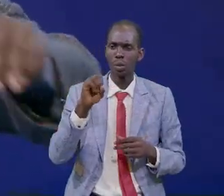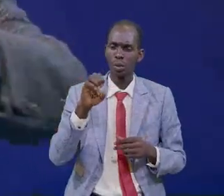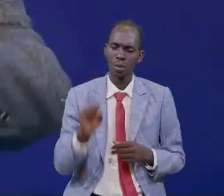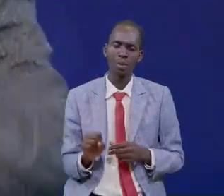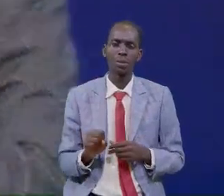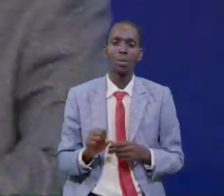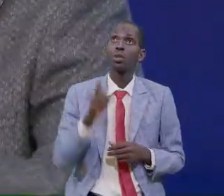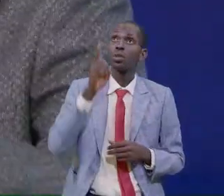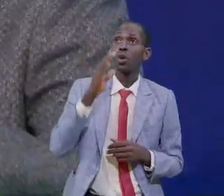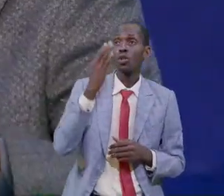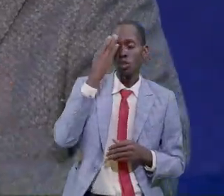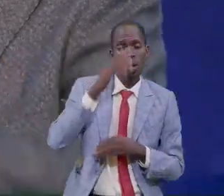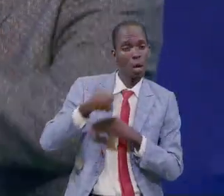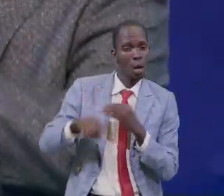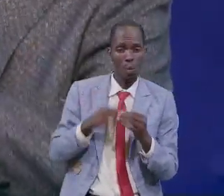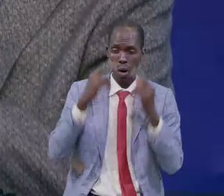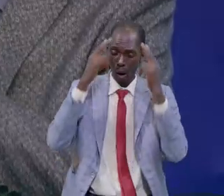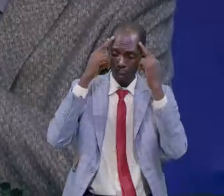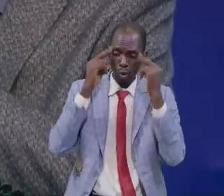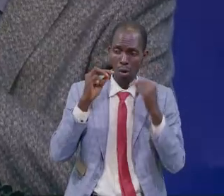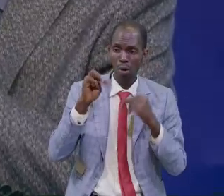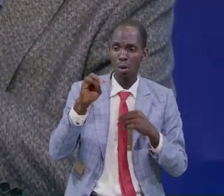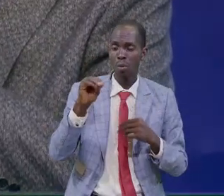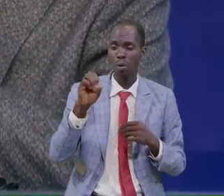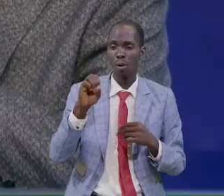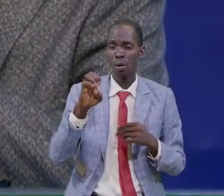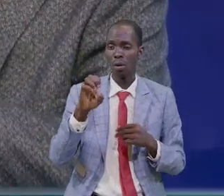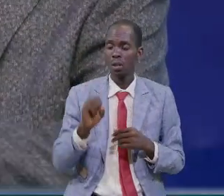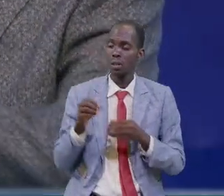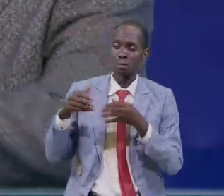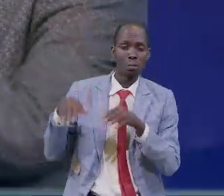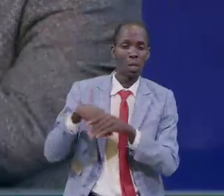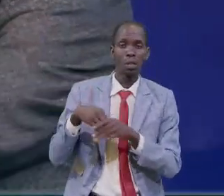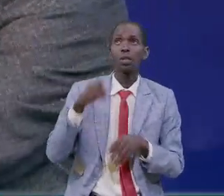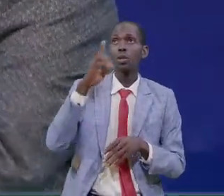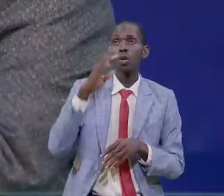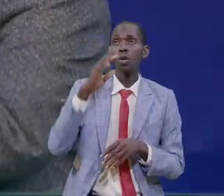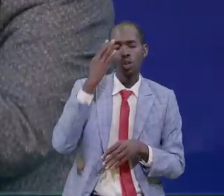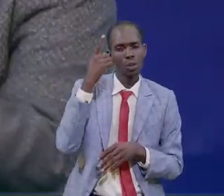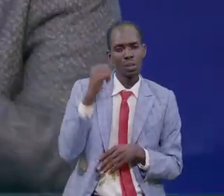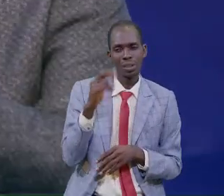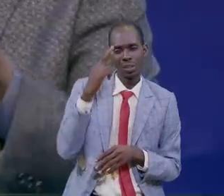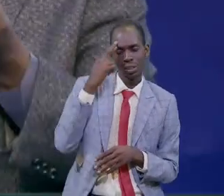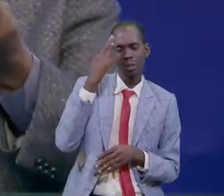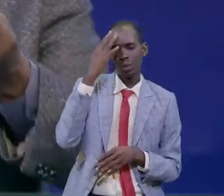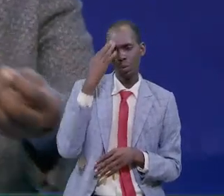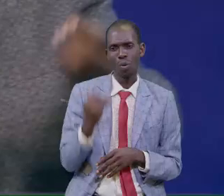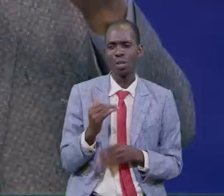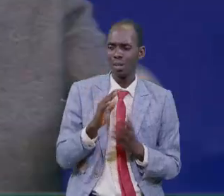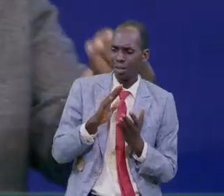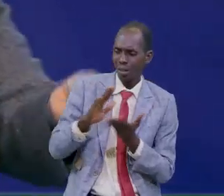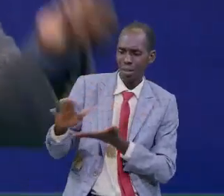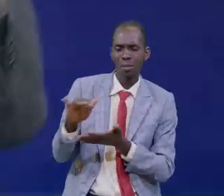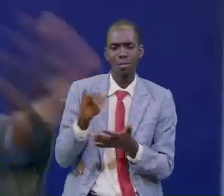God knows about the circumstances. Leave that alone and keep to